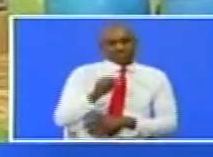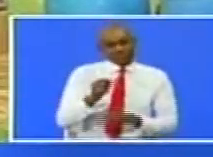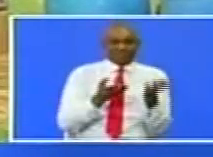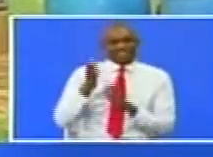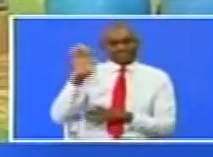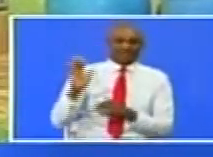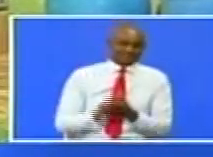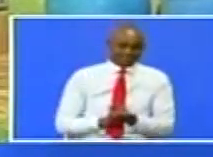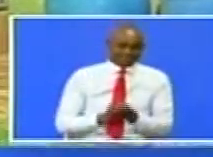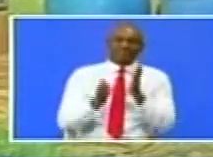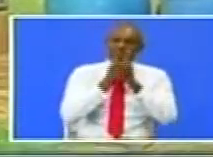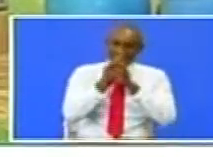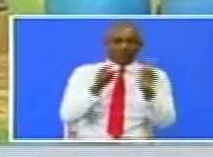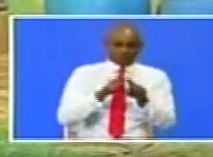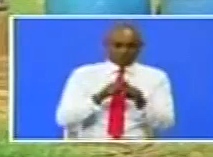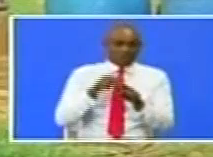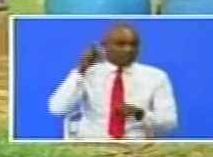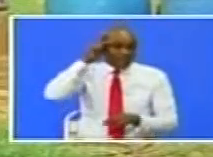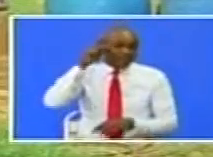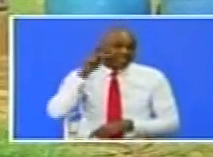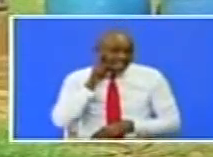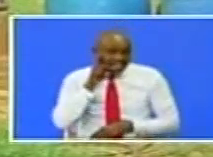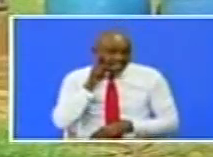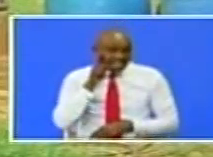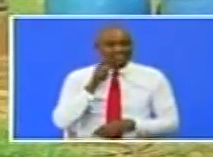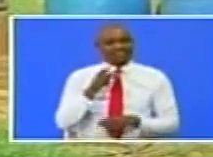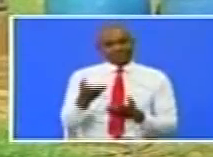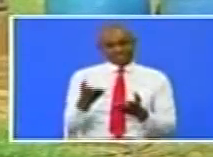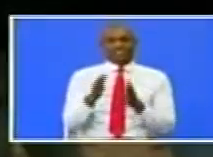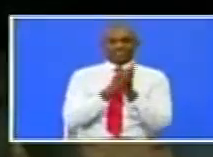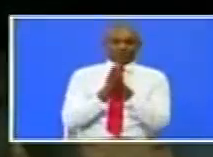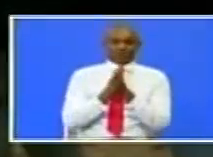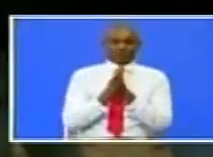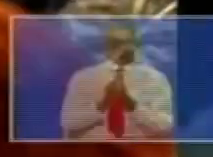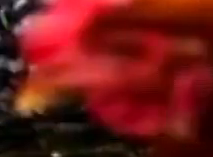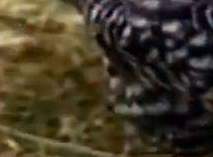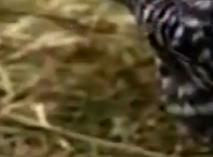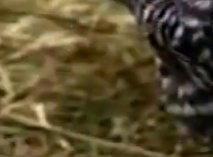improve efficiency. Philip Keitany for The Next Frontier.